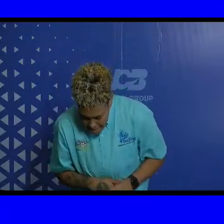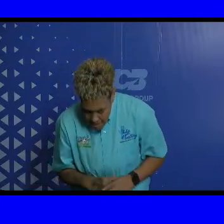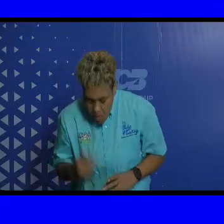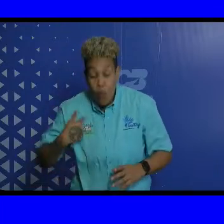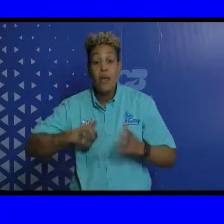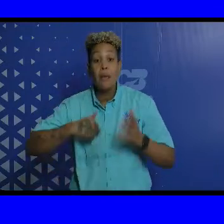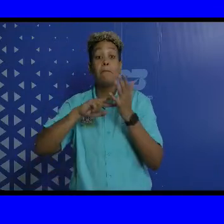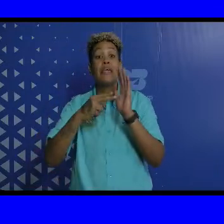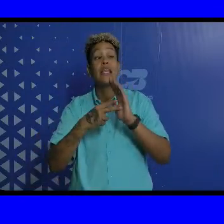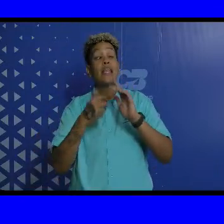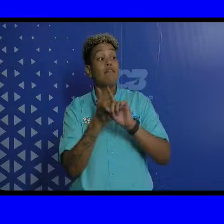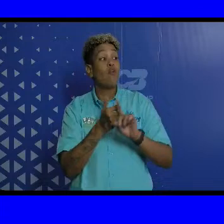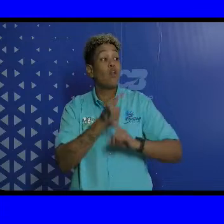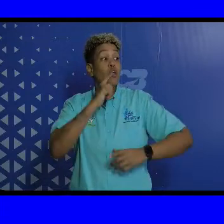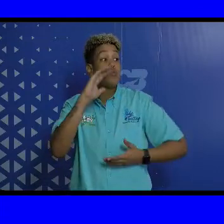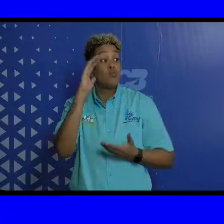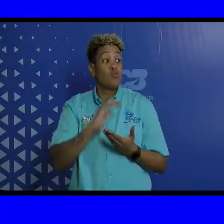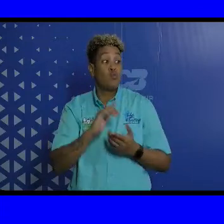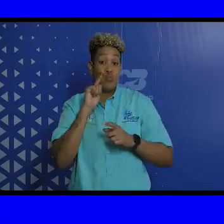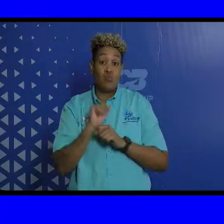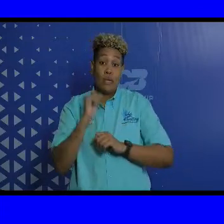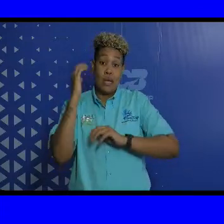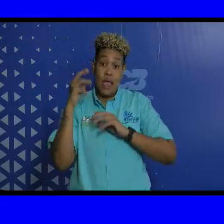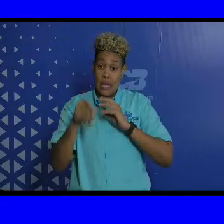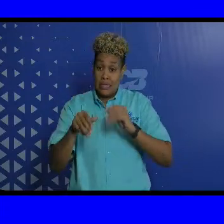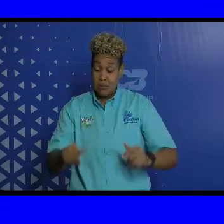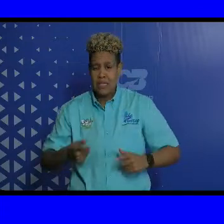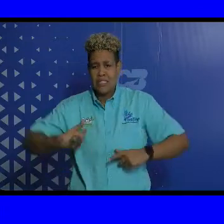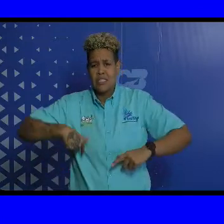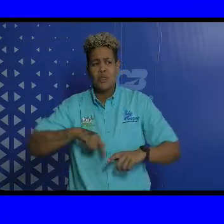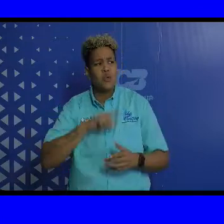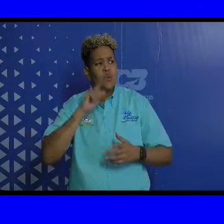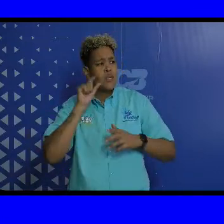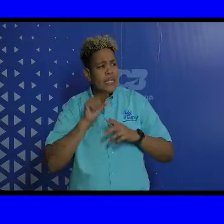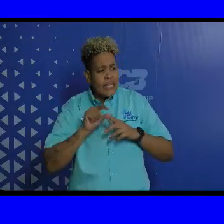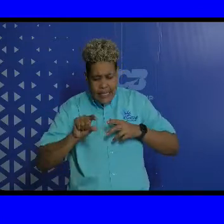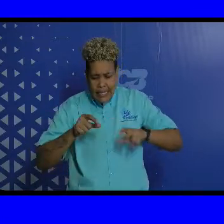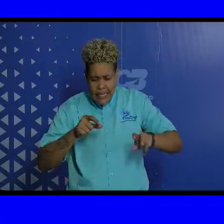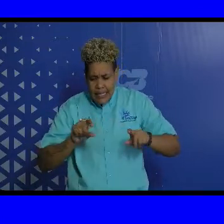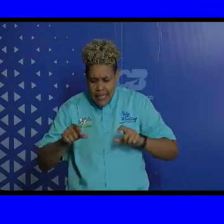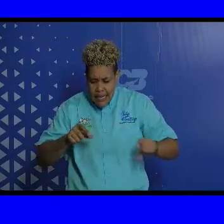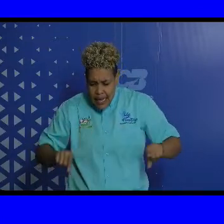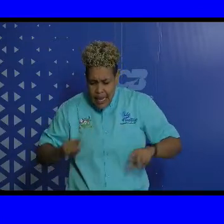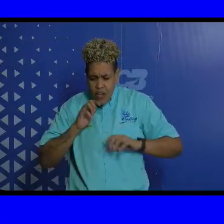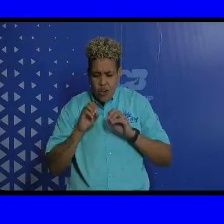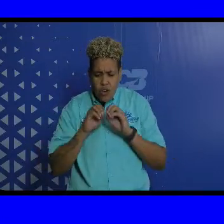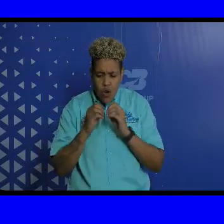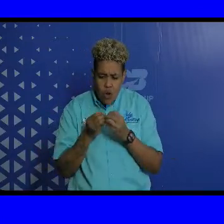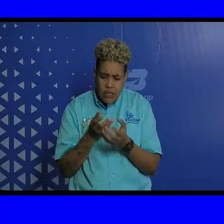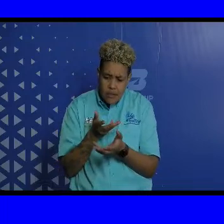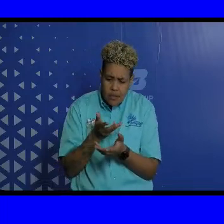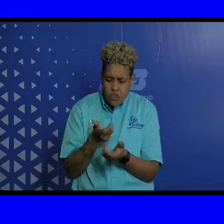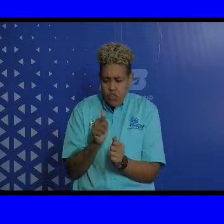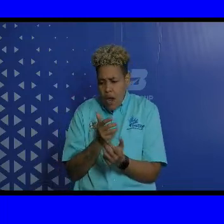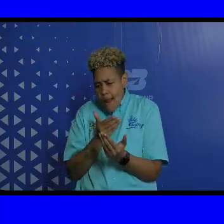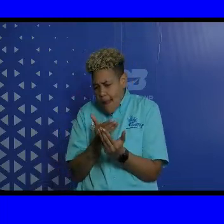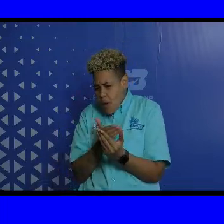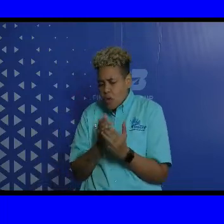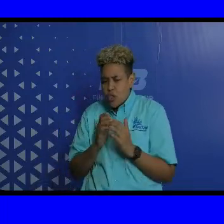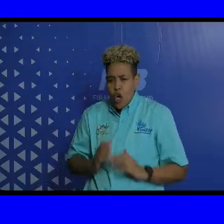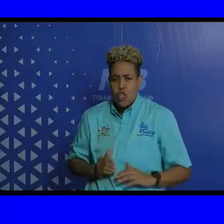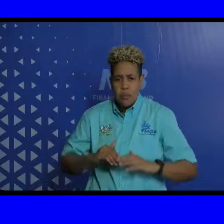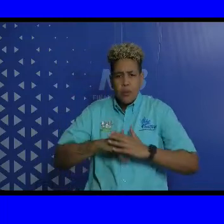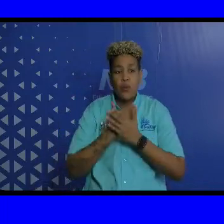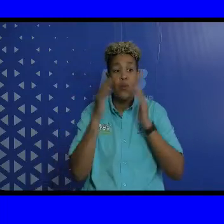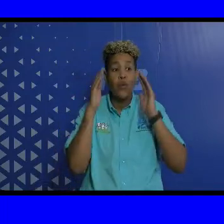We meaningfully reduced expenses. We delayered the organization to get closer to the customer. There is a renewed